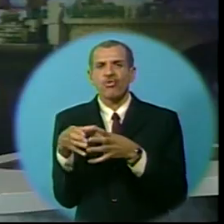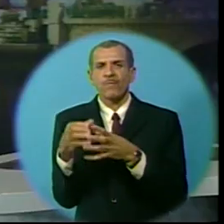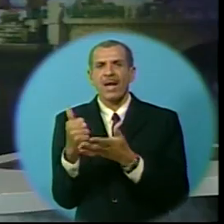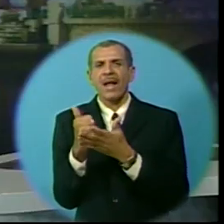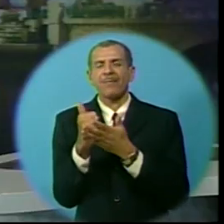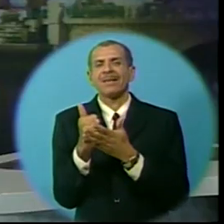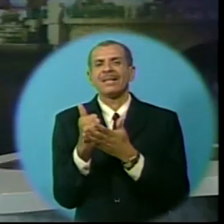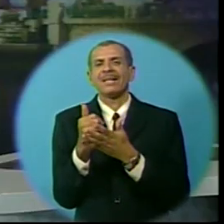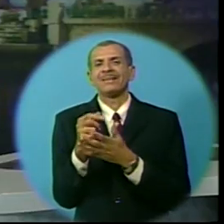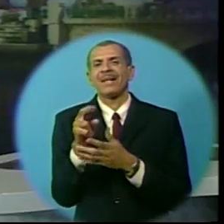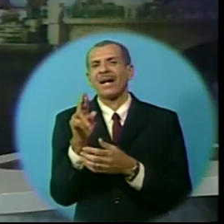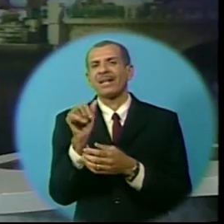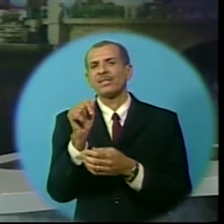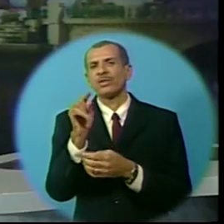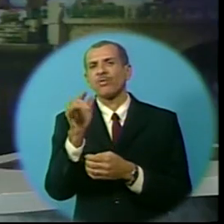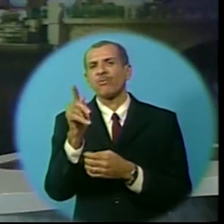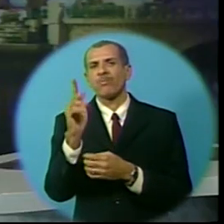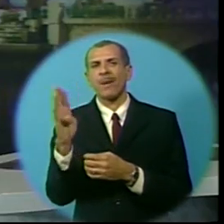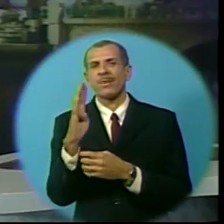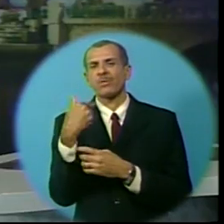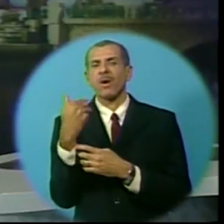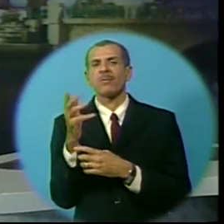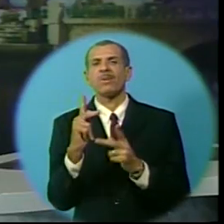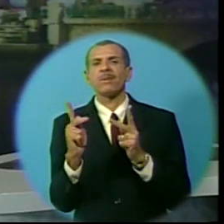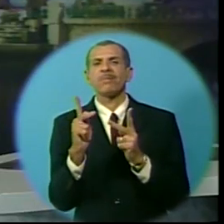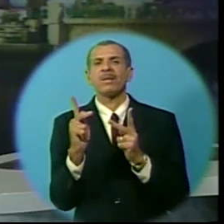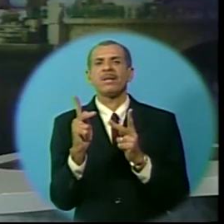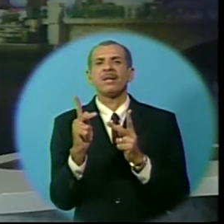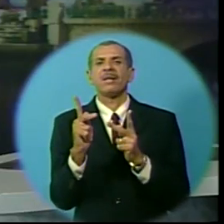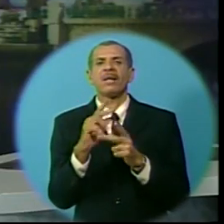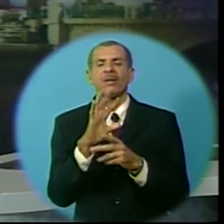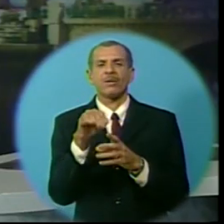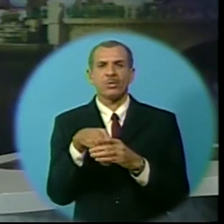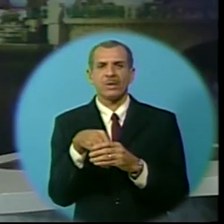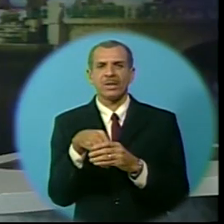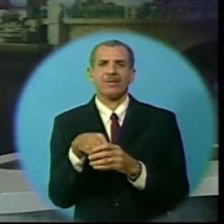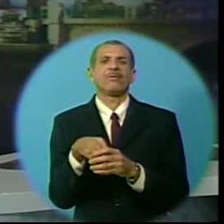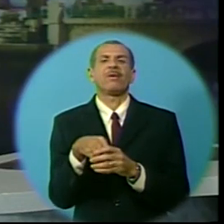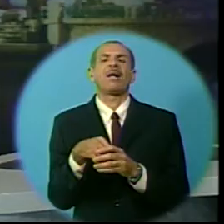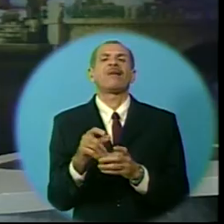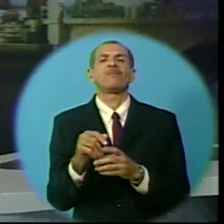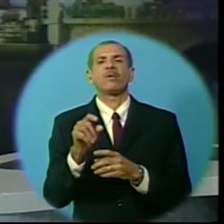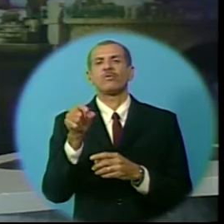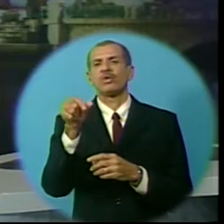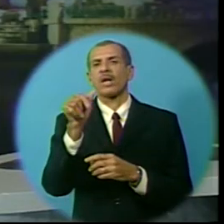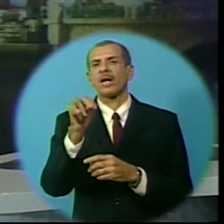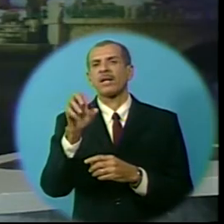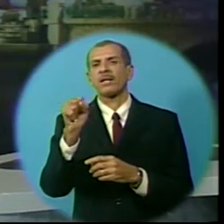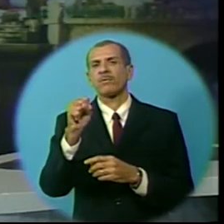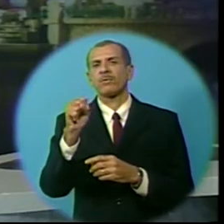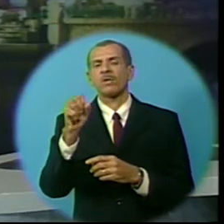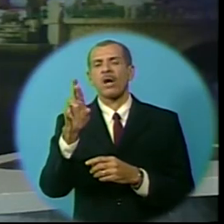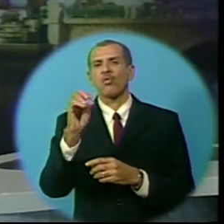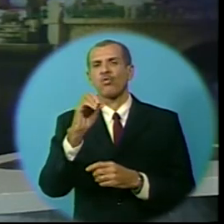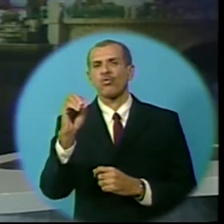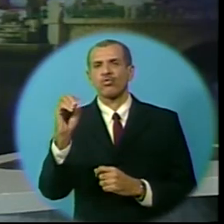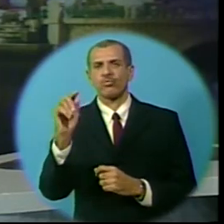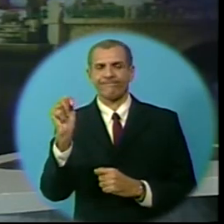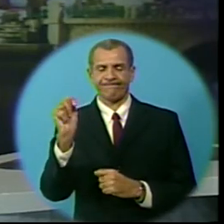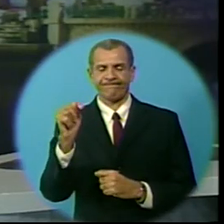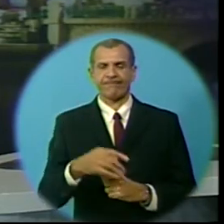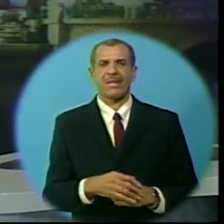rescue Barbados, wants to see grassroots people included in the mix. Former St. Michael's Southeast MP Hamilton Lashley